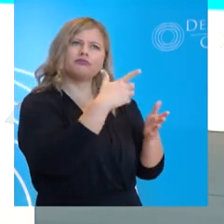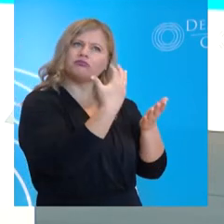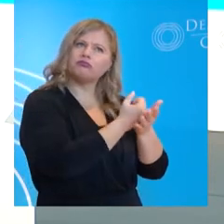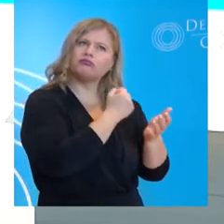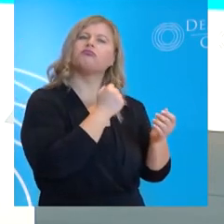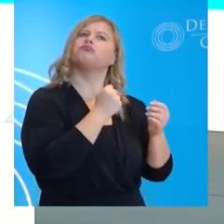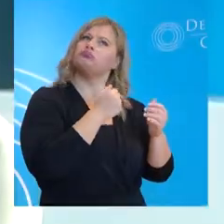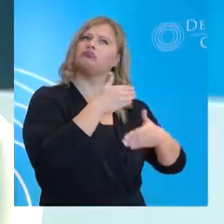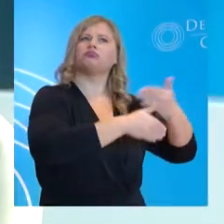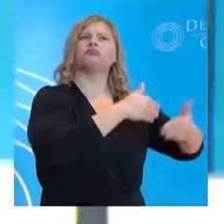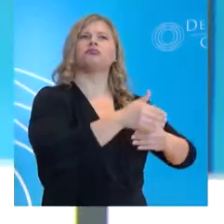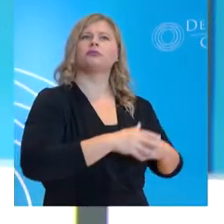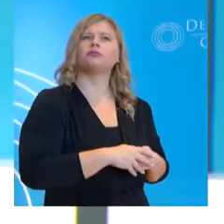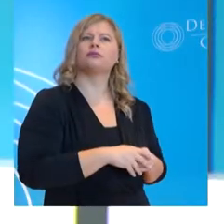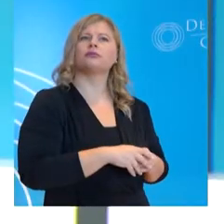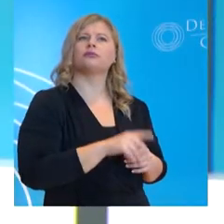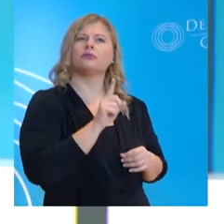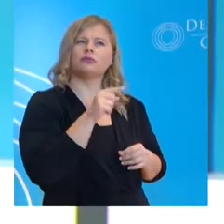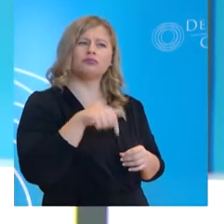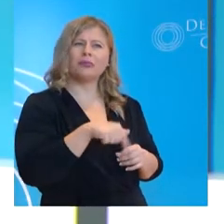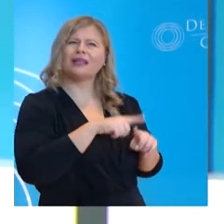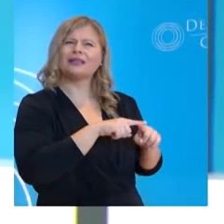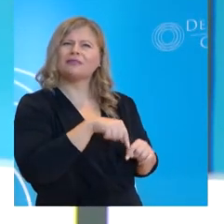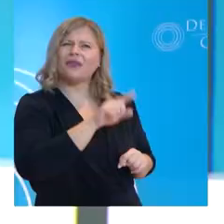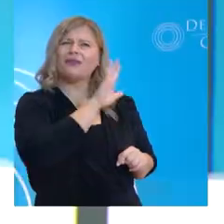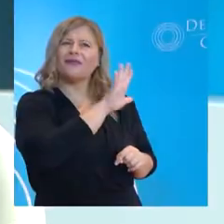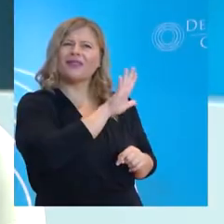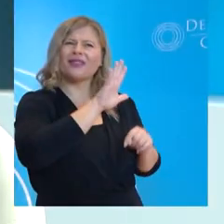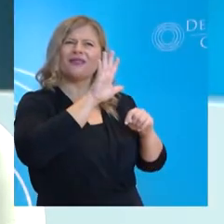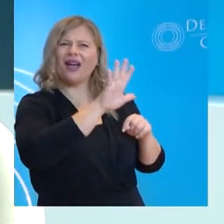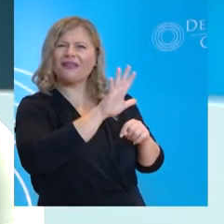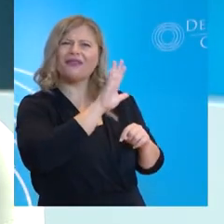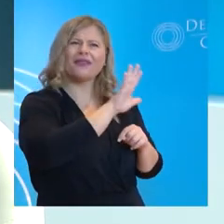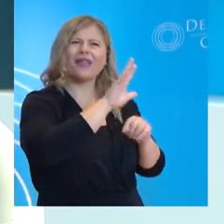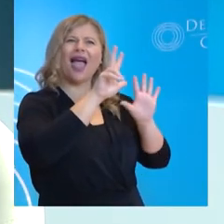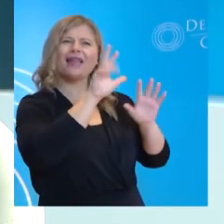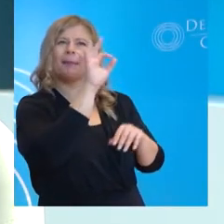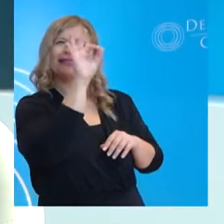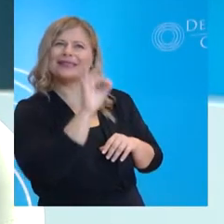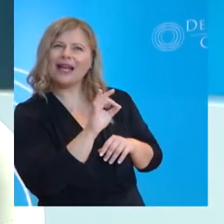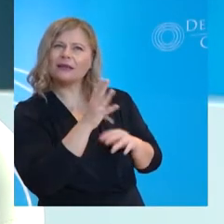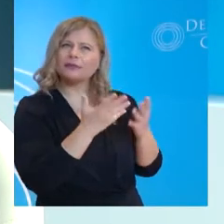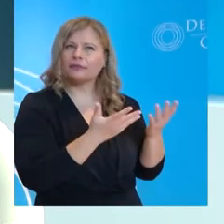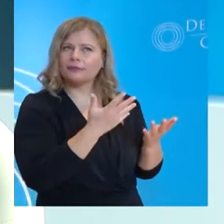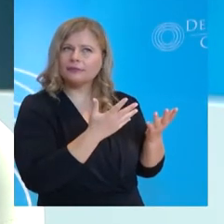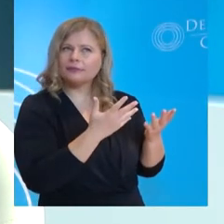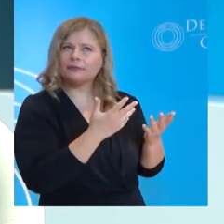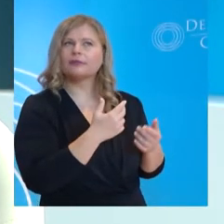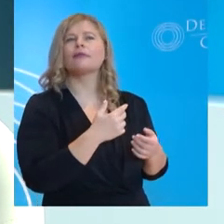55%, maybe 58%. I'm slightly sure. Higher. Yeah. Okay. Mm-hmm. I mean, it's an old figure, but it's